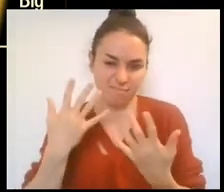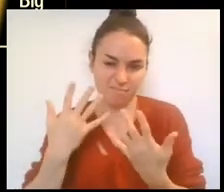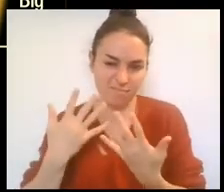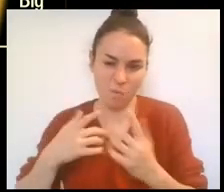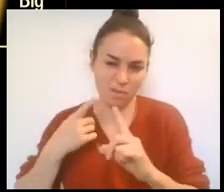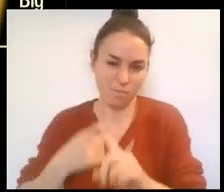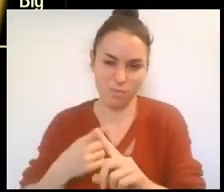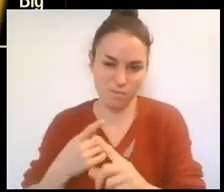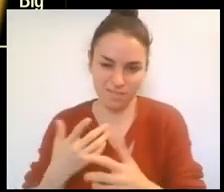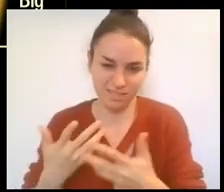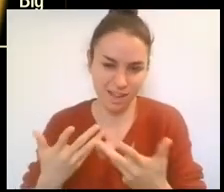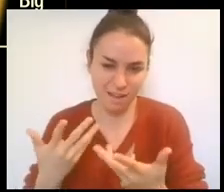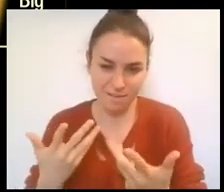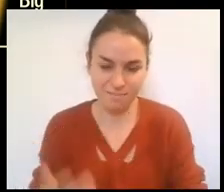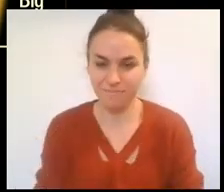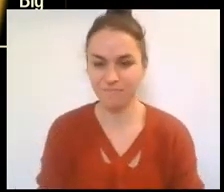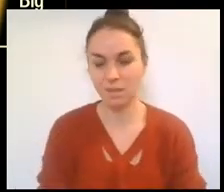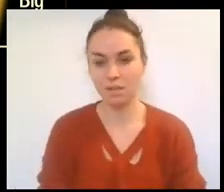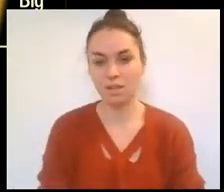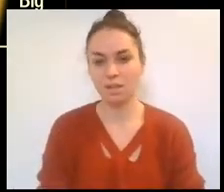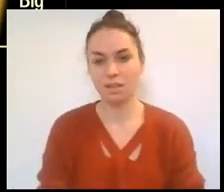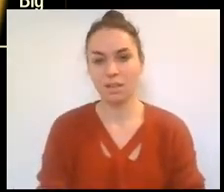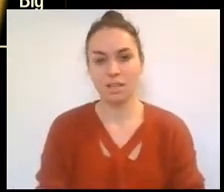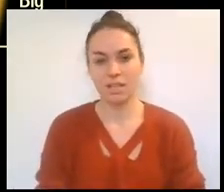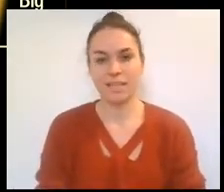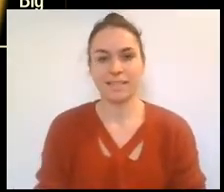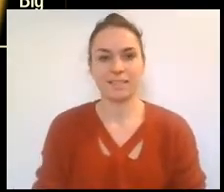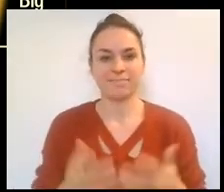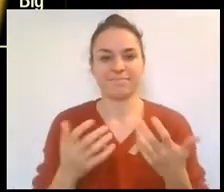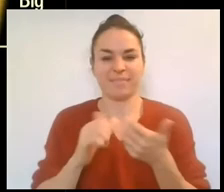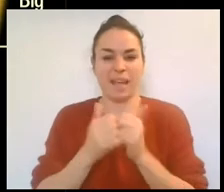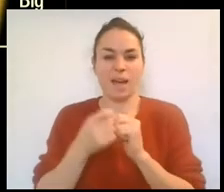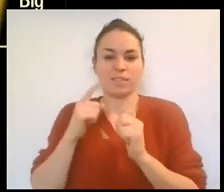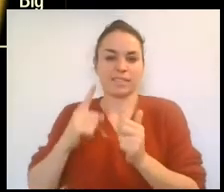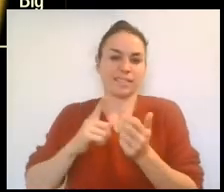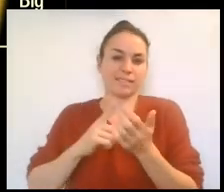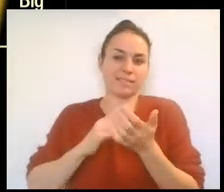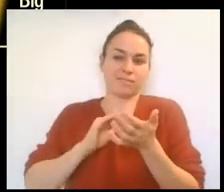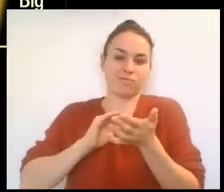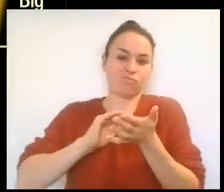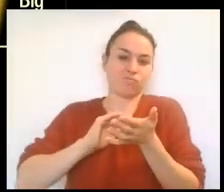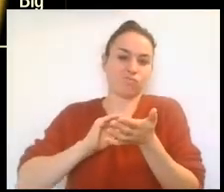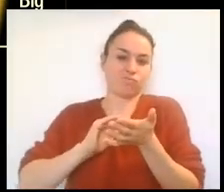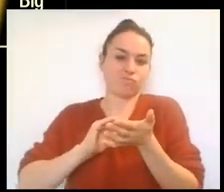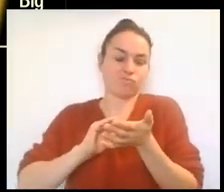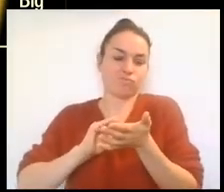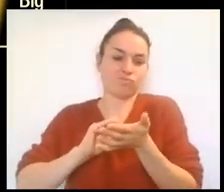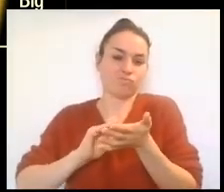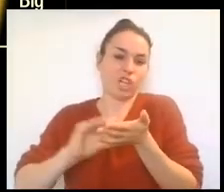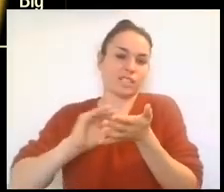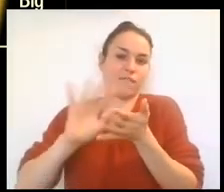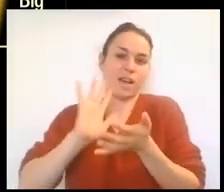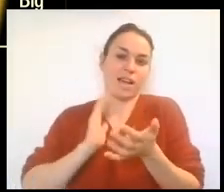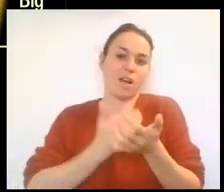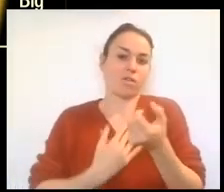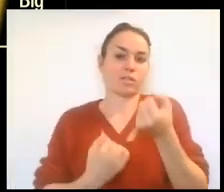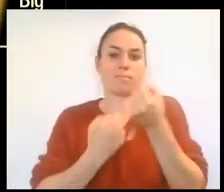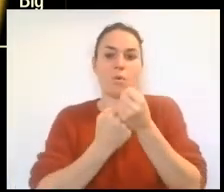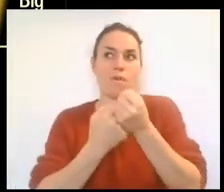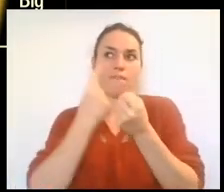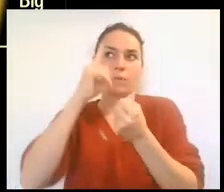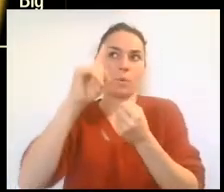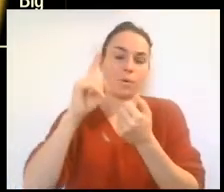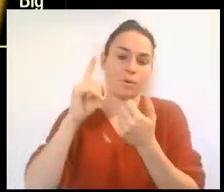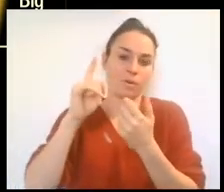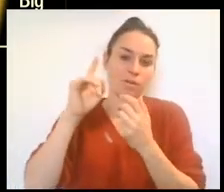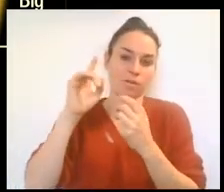expense of supporting the astronomical community? And I would disagree with